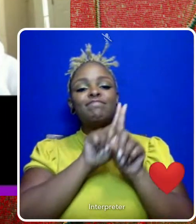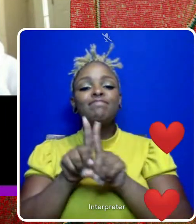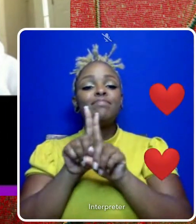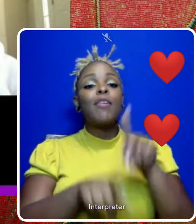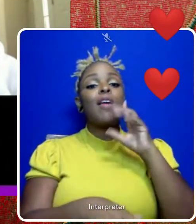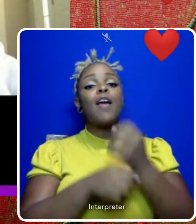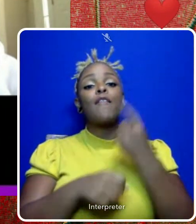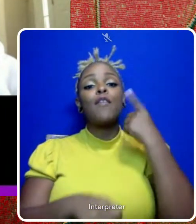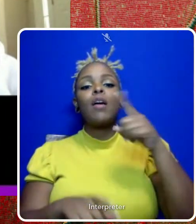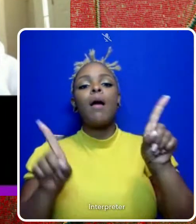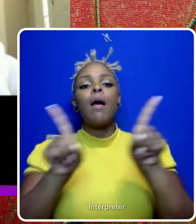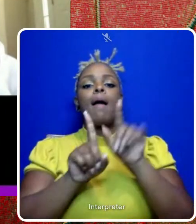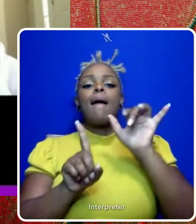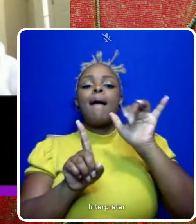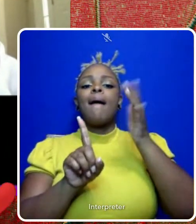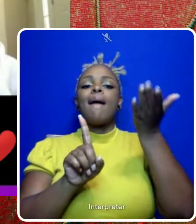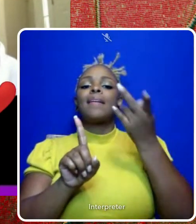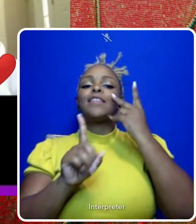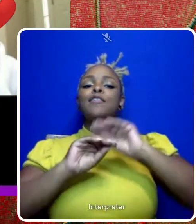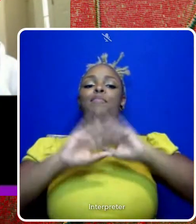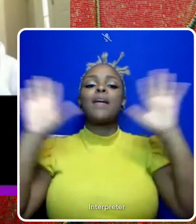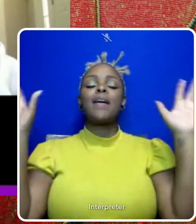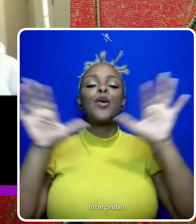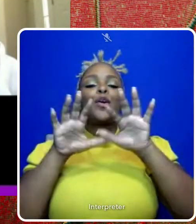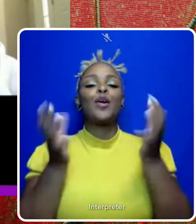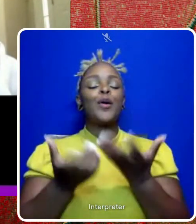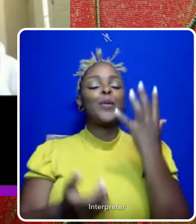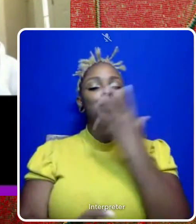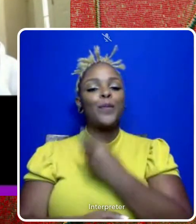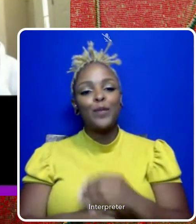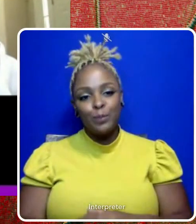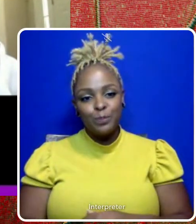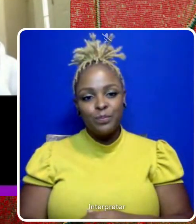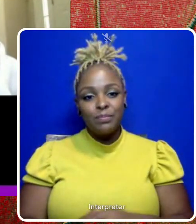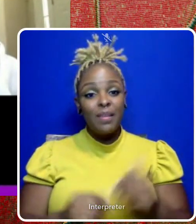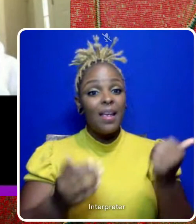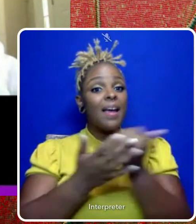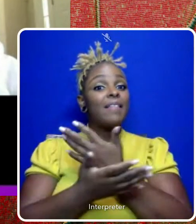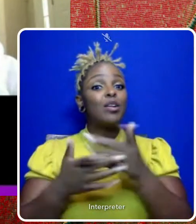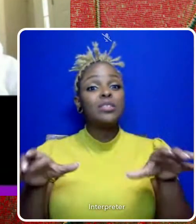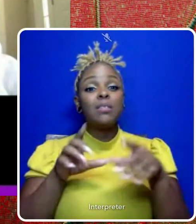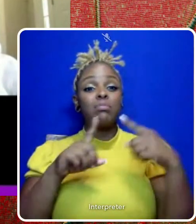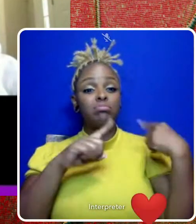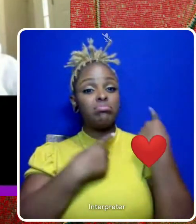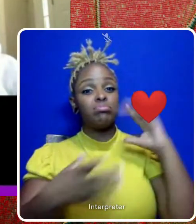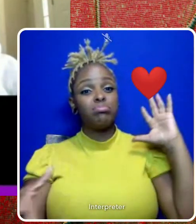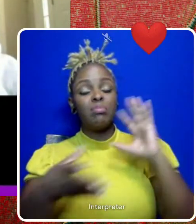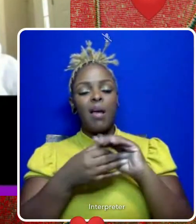never be able to say, so. I love you more than anything. Please don't forget it.